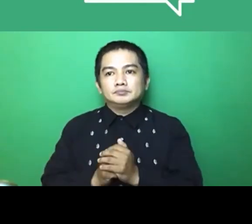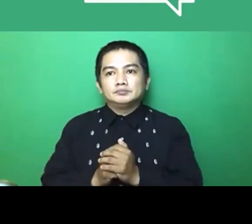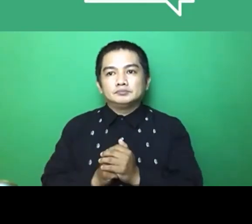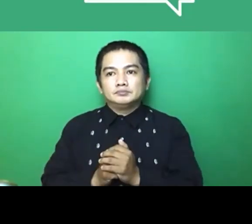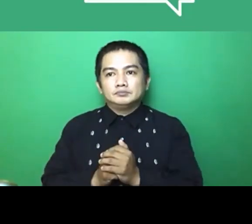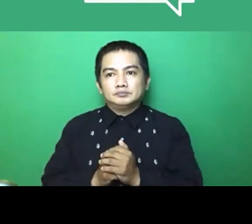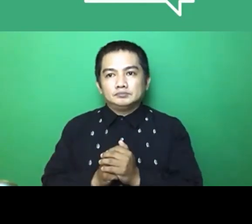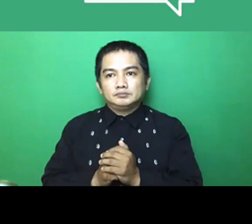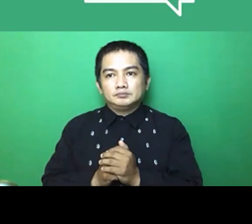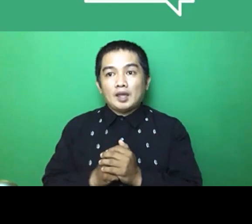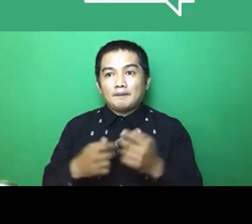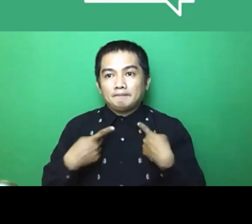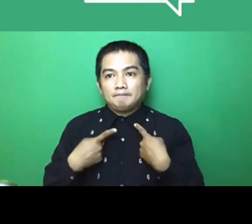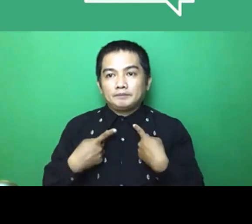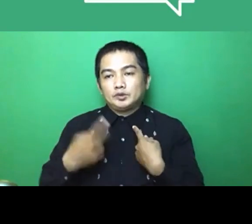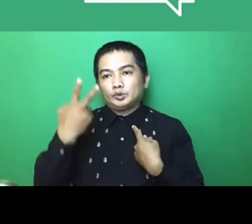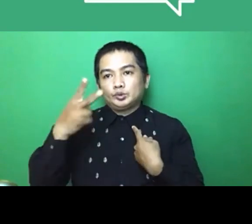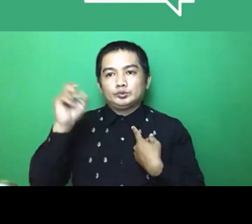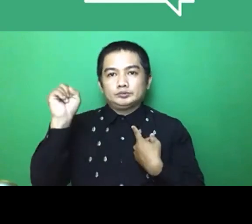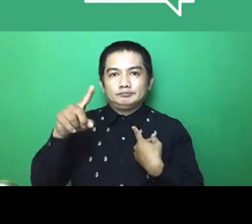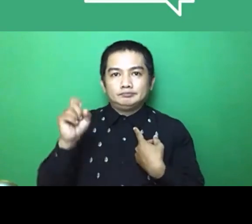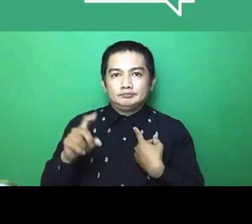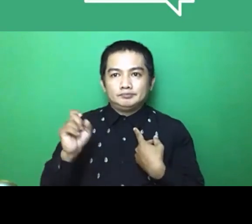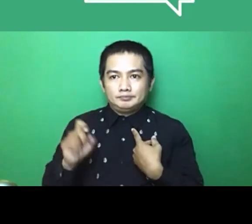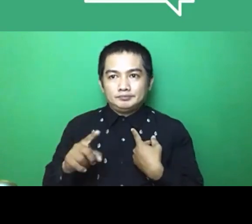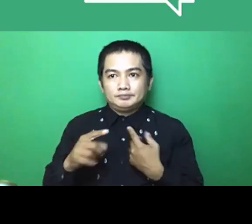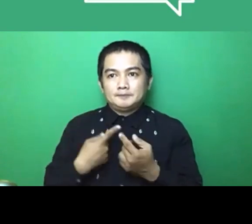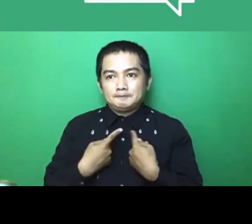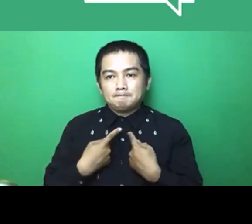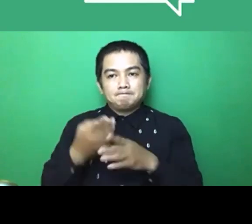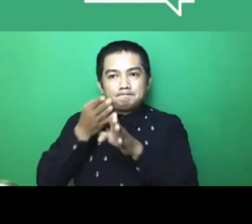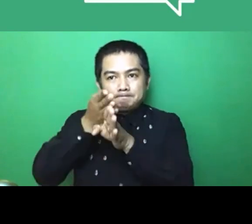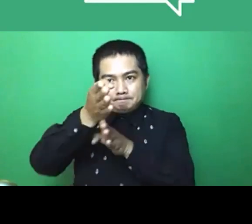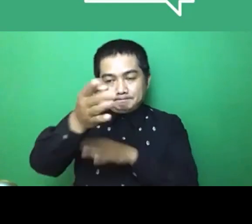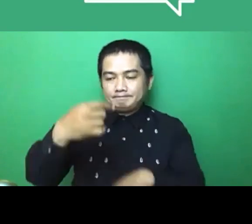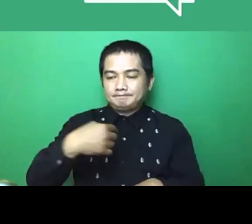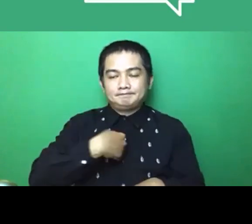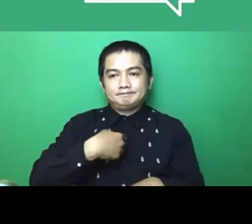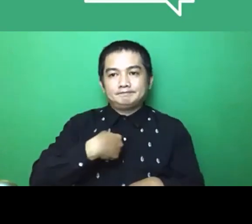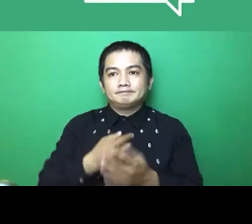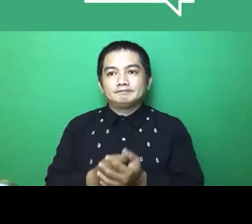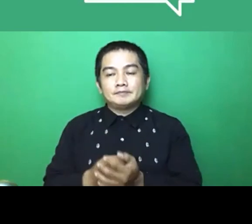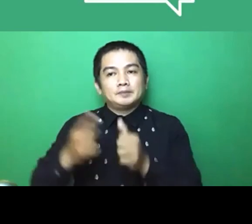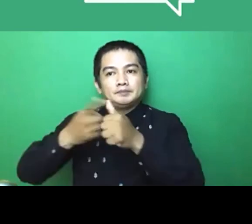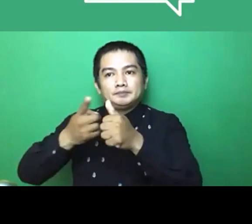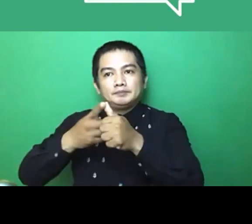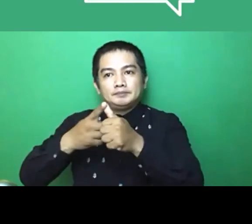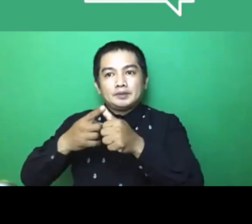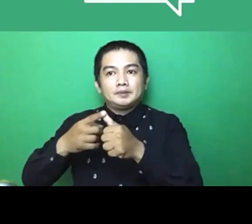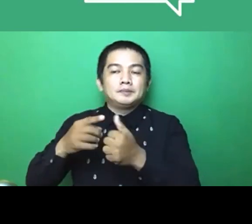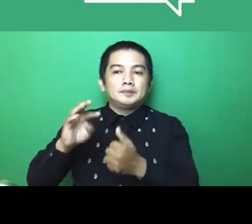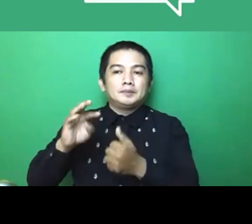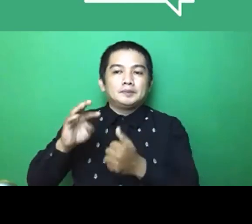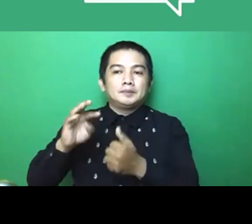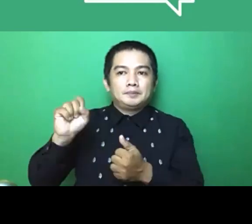Okay, we have two more questions that have been directly messaged to me. So the first is from Nats. He